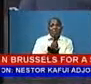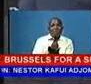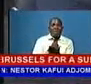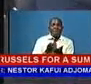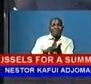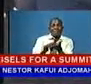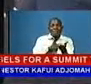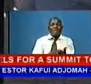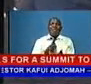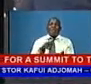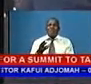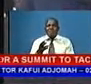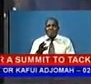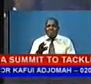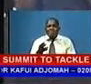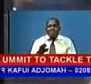The document that was rejected.